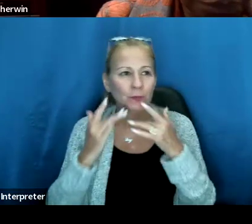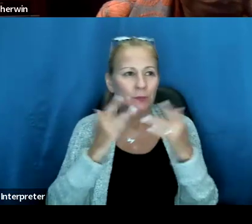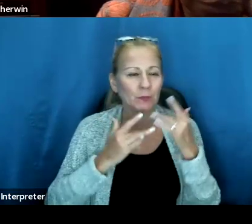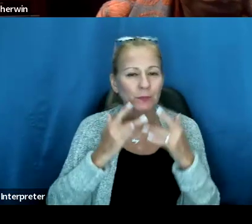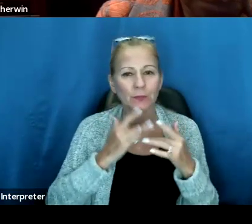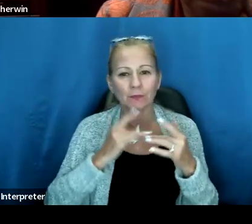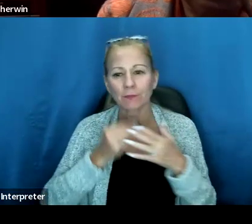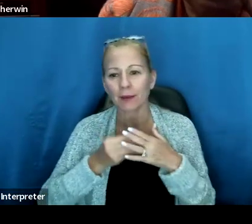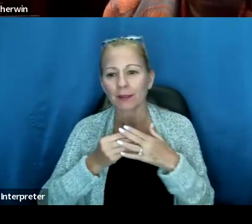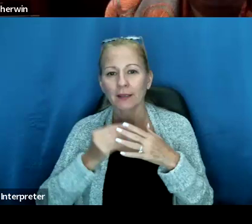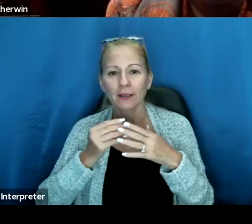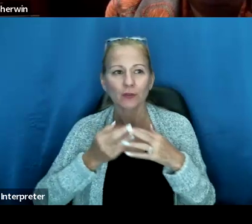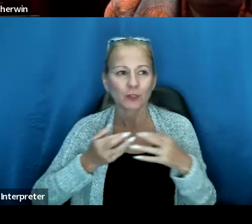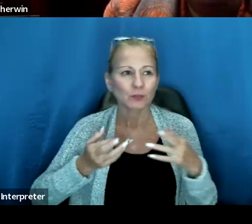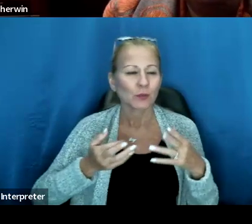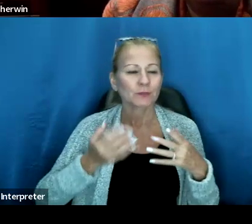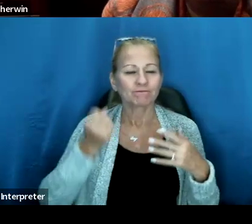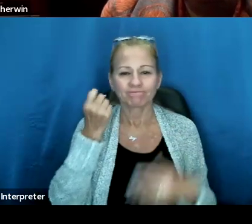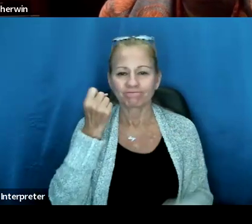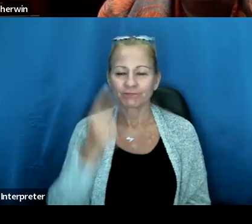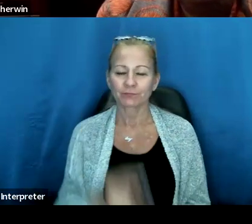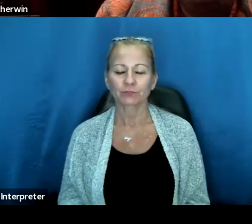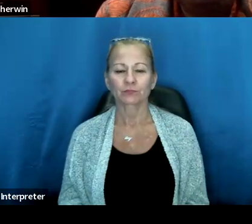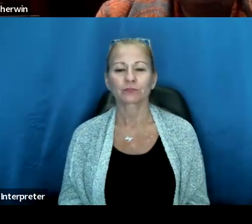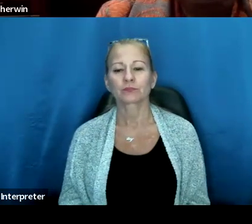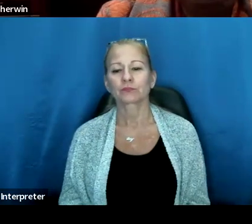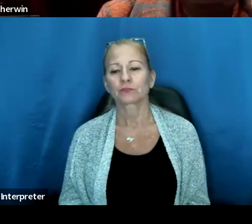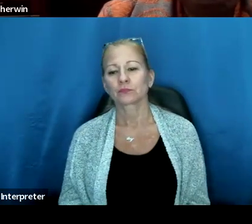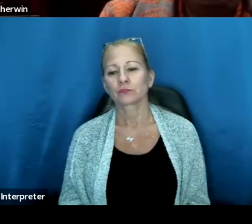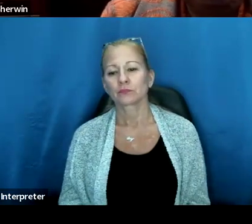strapped for resources and such. So,